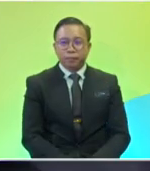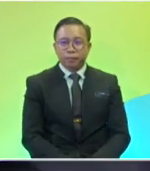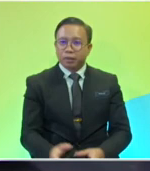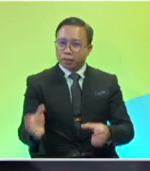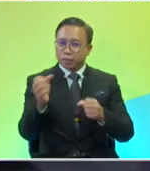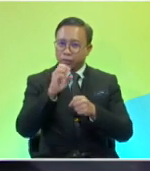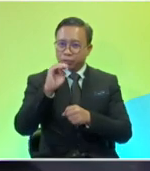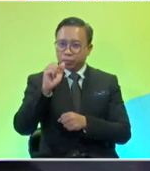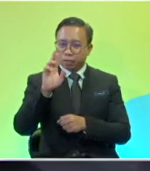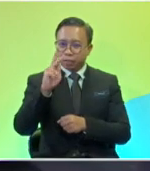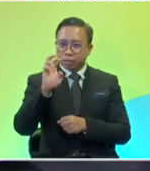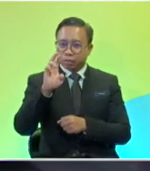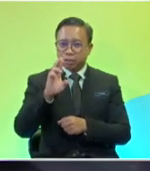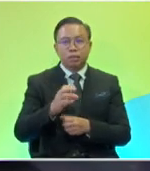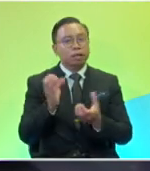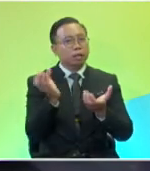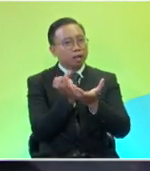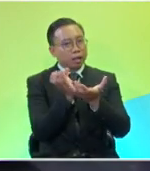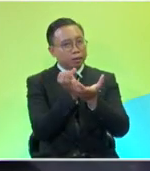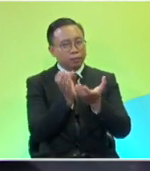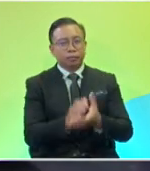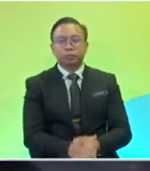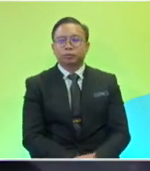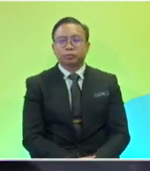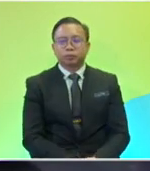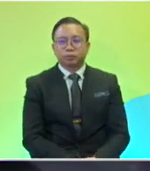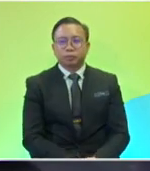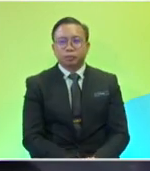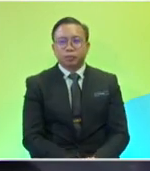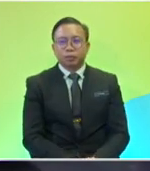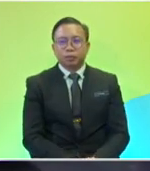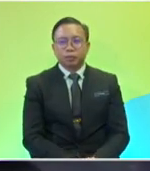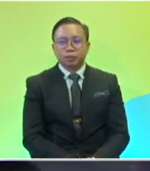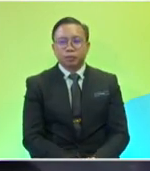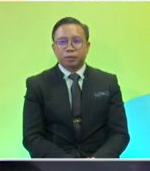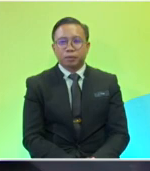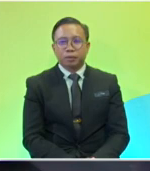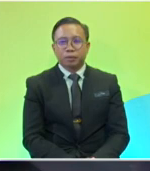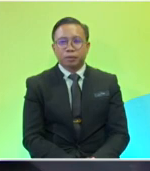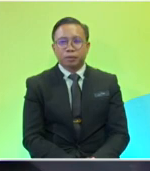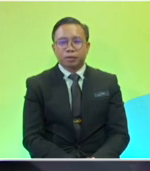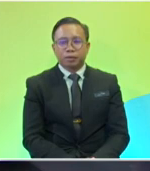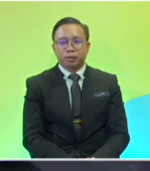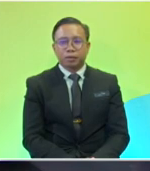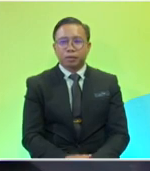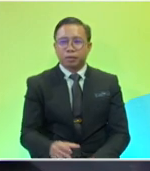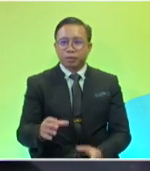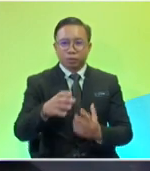card. Okay, where's police station? Okay. I think I'm near as well. Yeah. So I have two